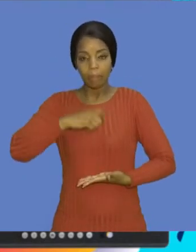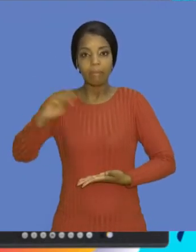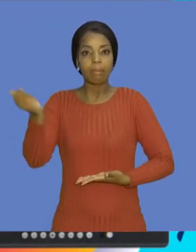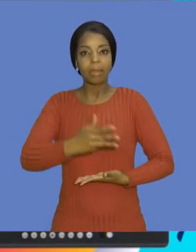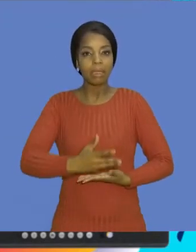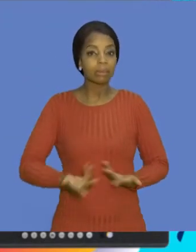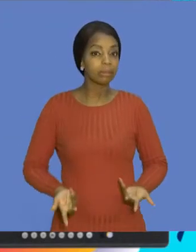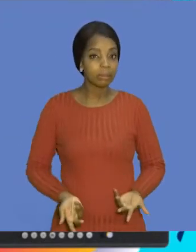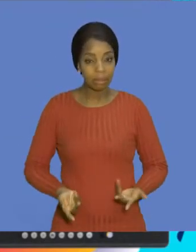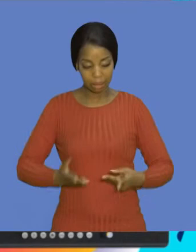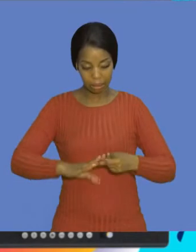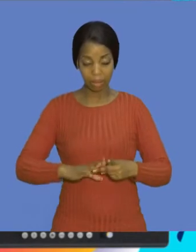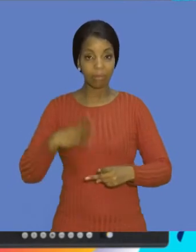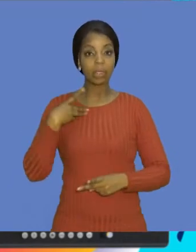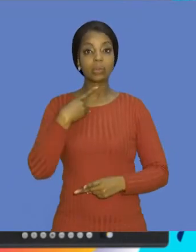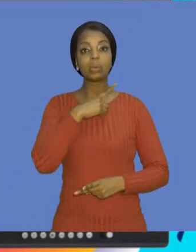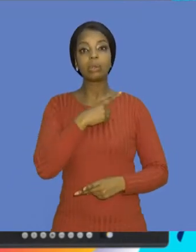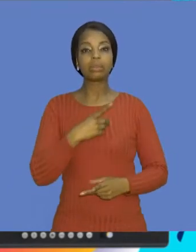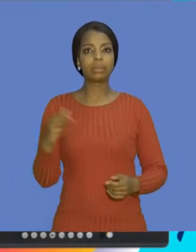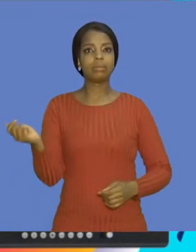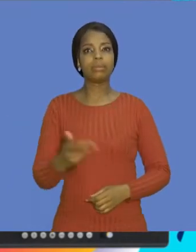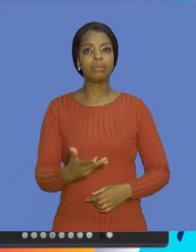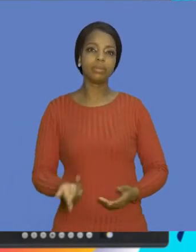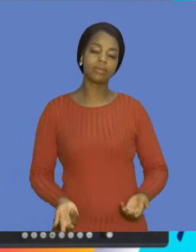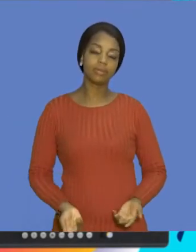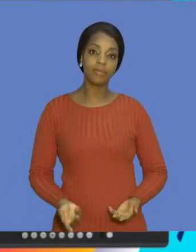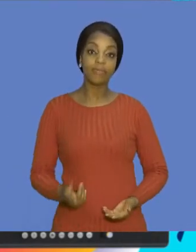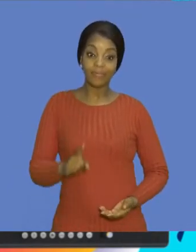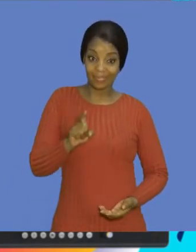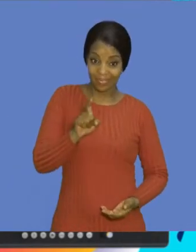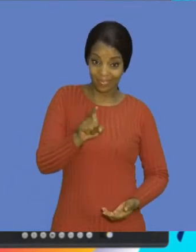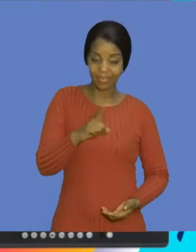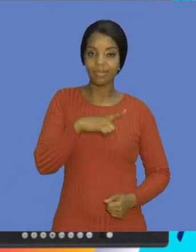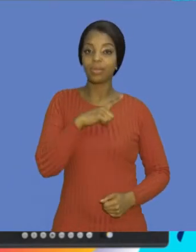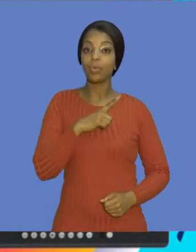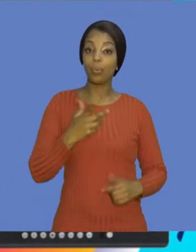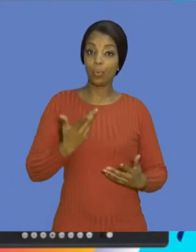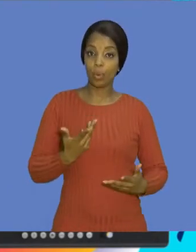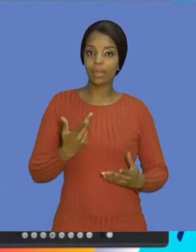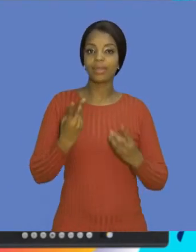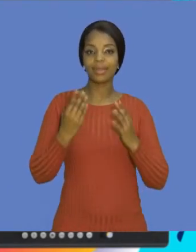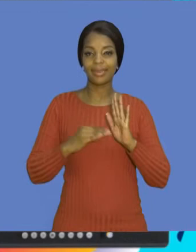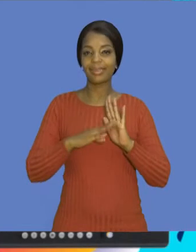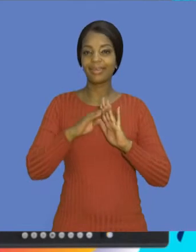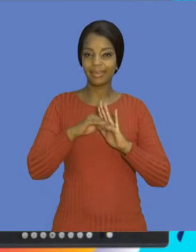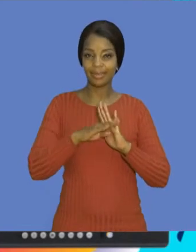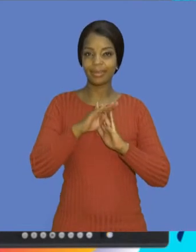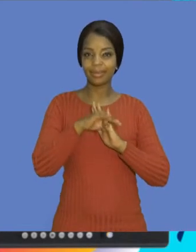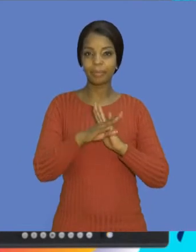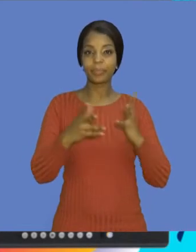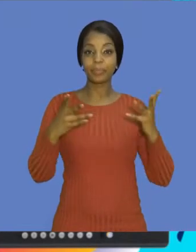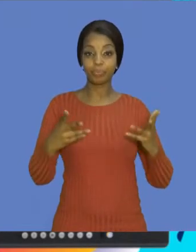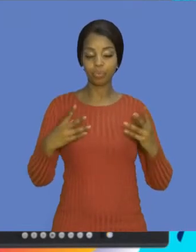expensive and doctors are getting more expensive. So you see, all of that has to do with inflation, goods and